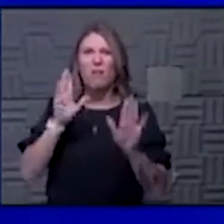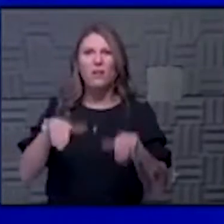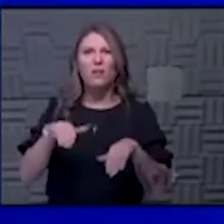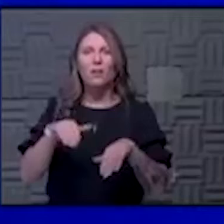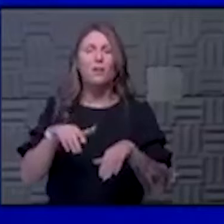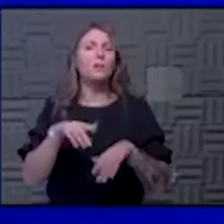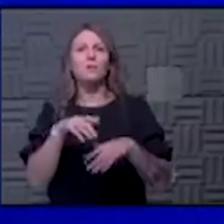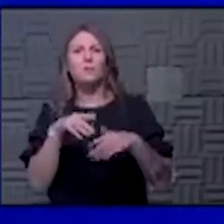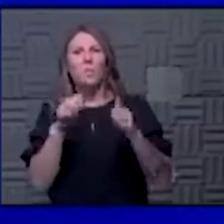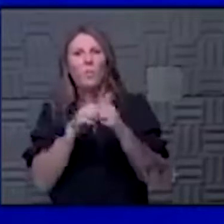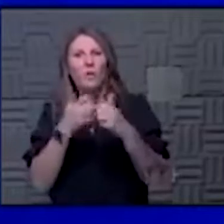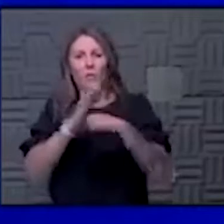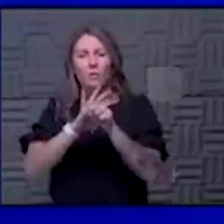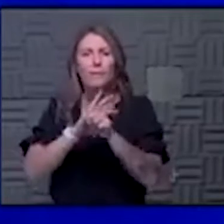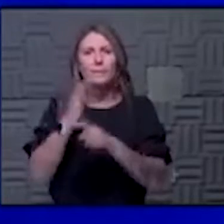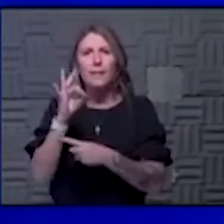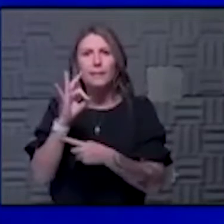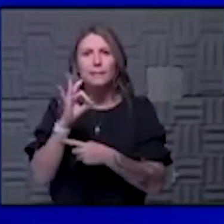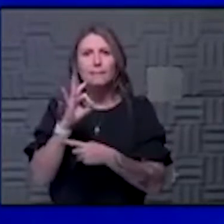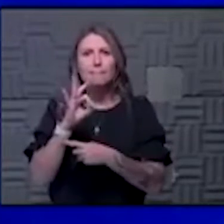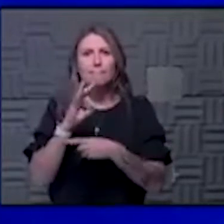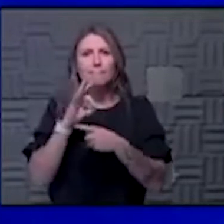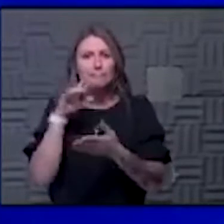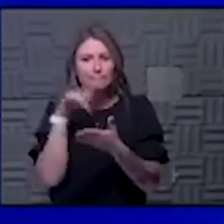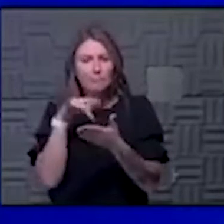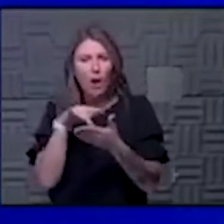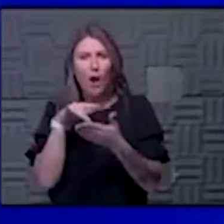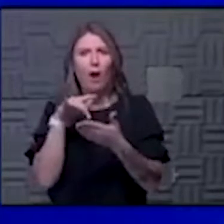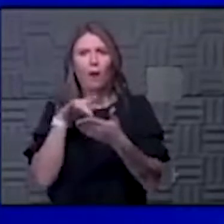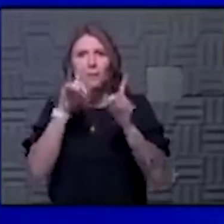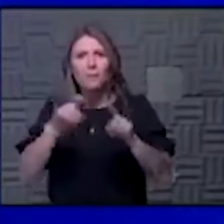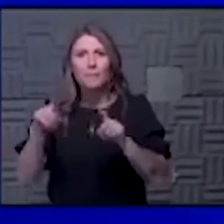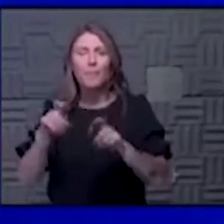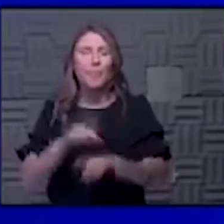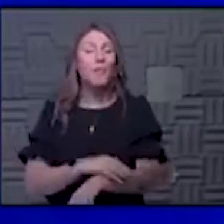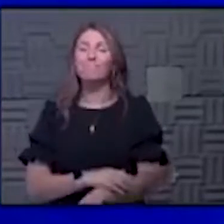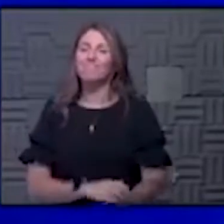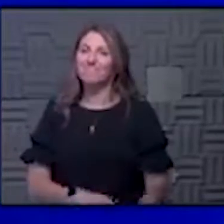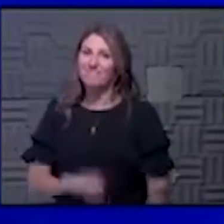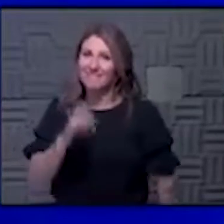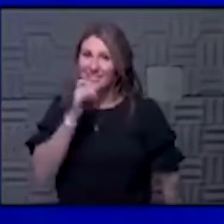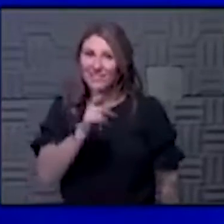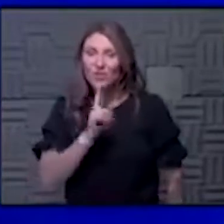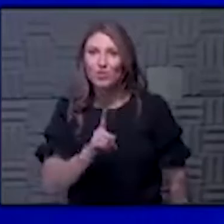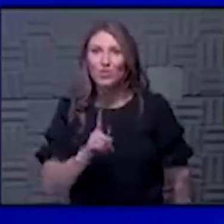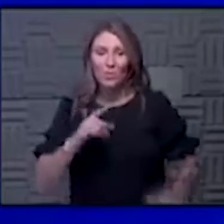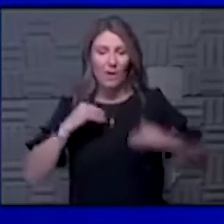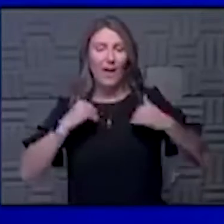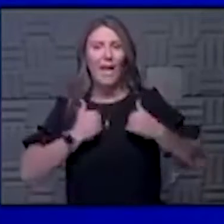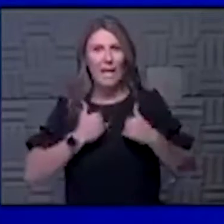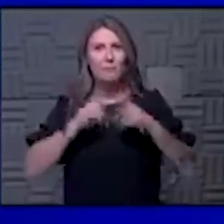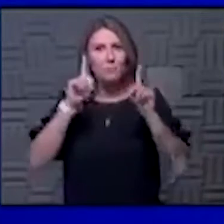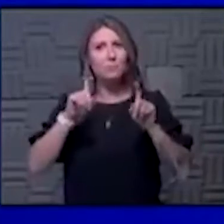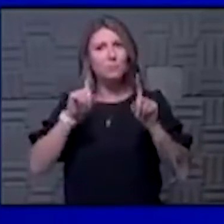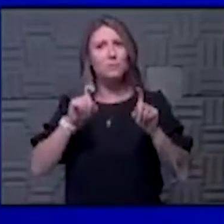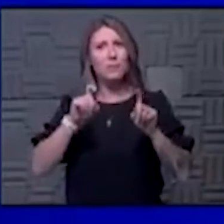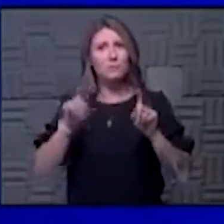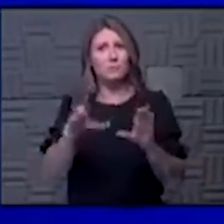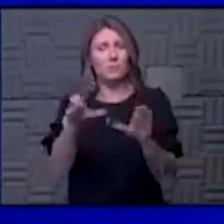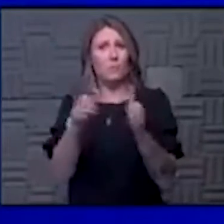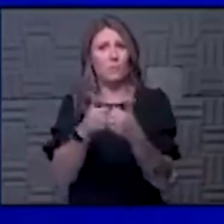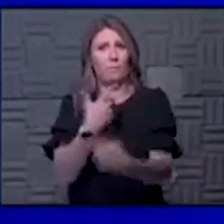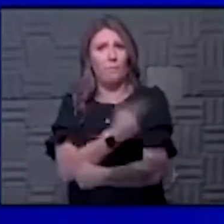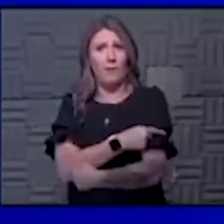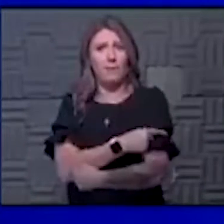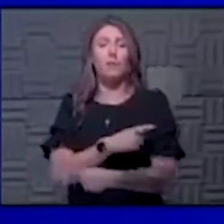And if so, what are your thoughts on this? Yeah, great question. It's not true, actually. Animal testing has been done with the vaccines. The first thing you have to